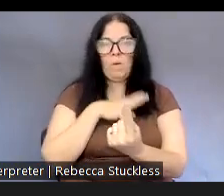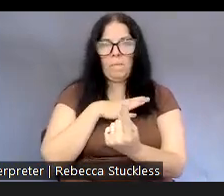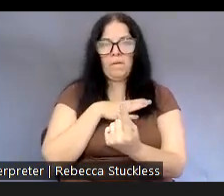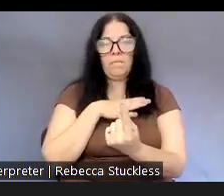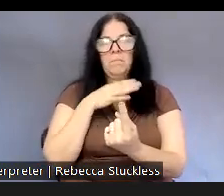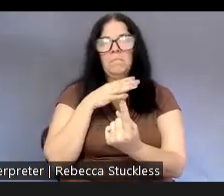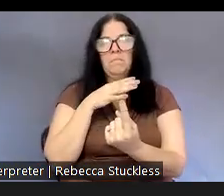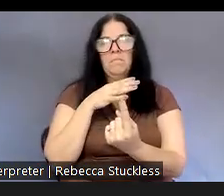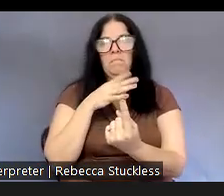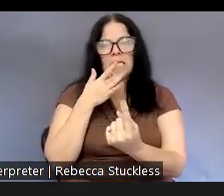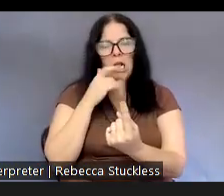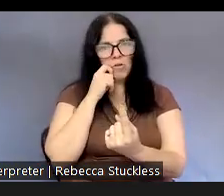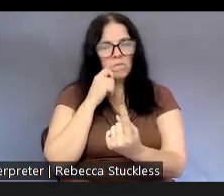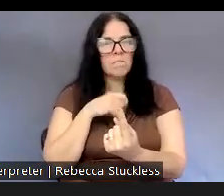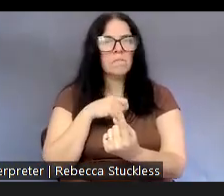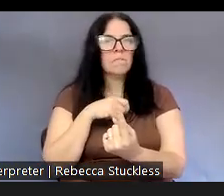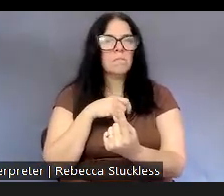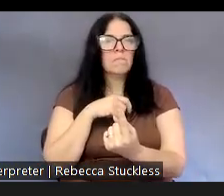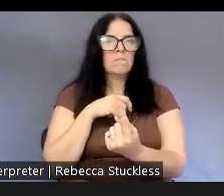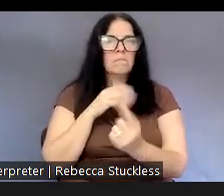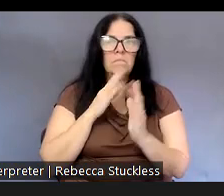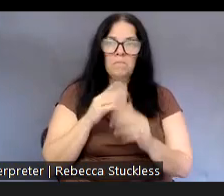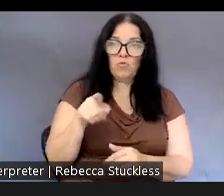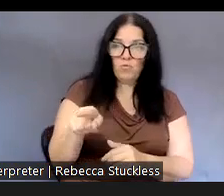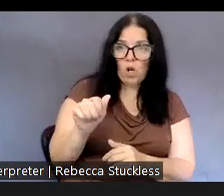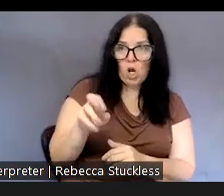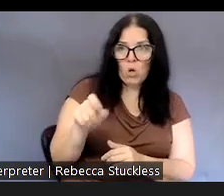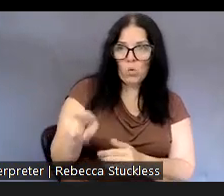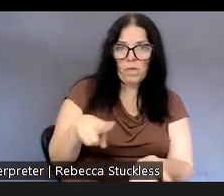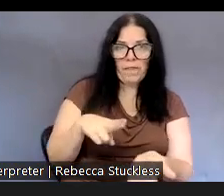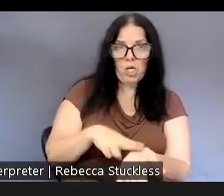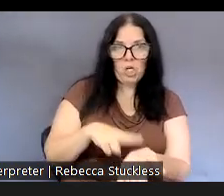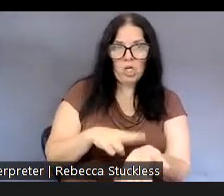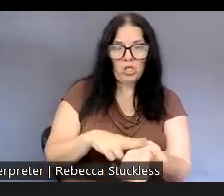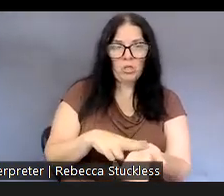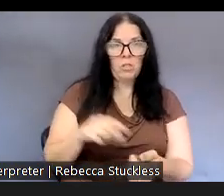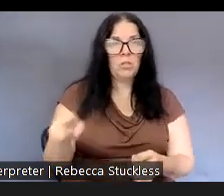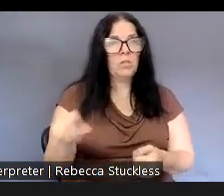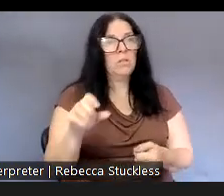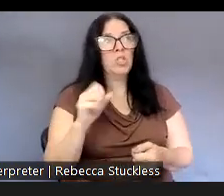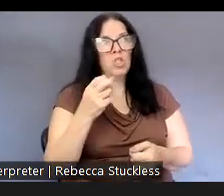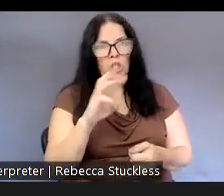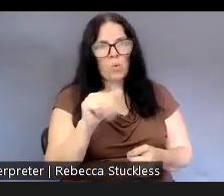corridor. He asked her, "Are you the nurse?" In fact, she was the doctor.